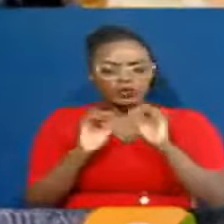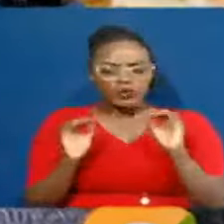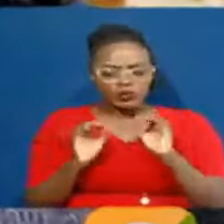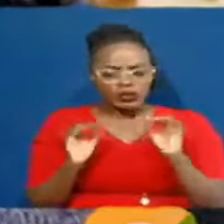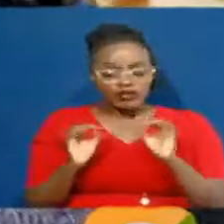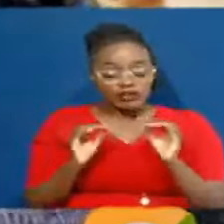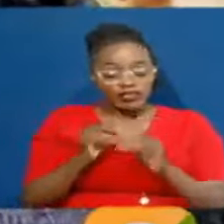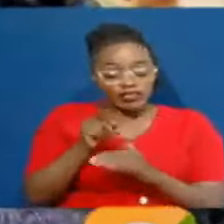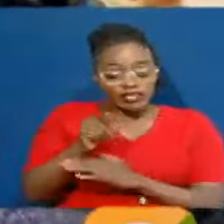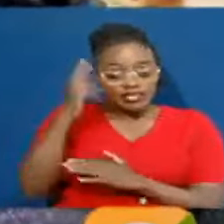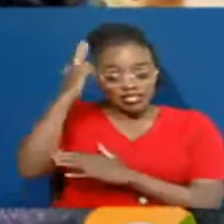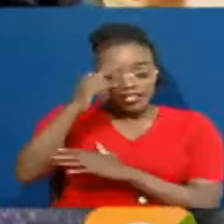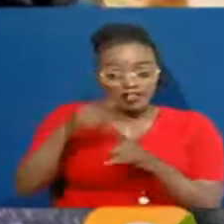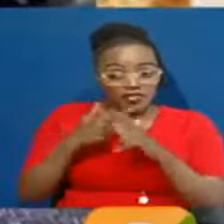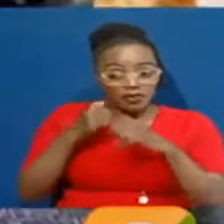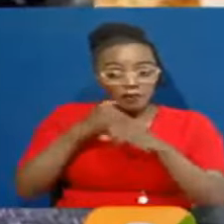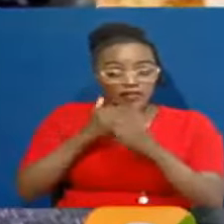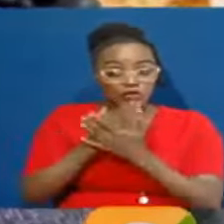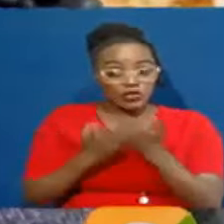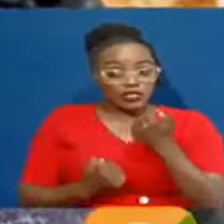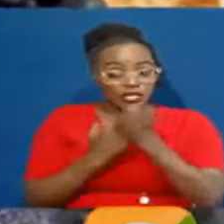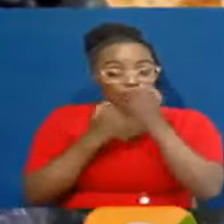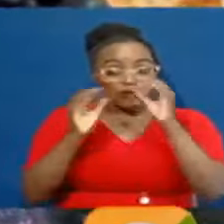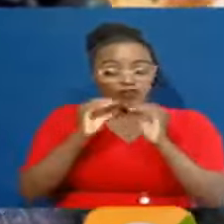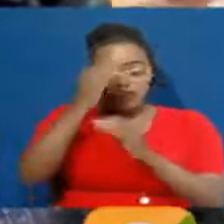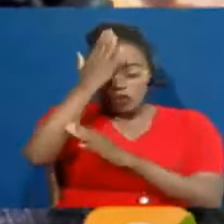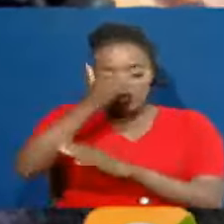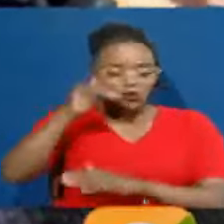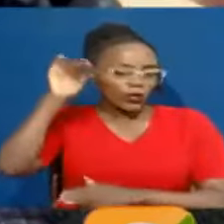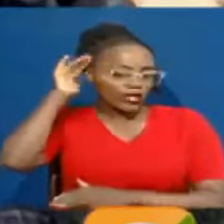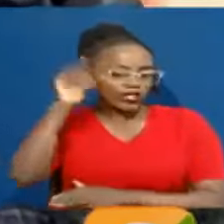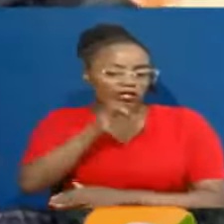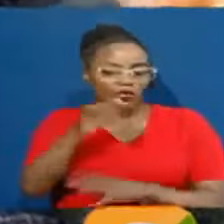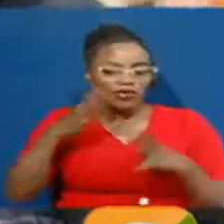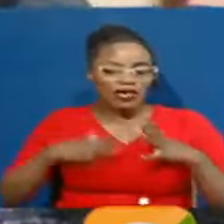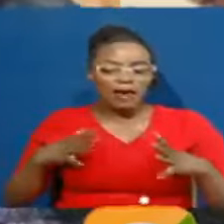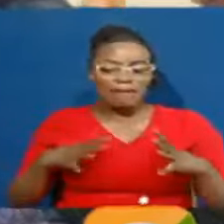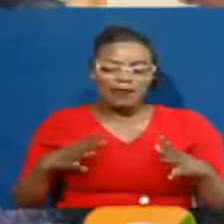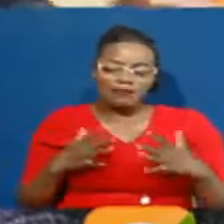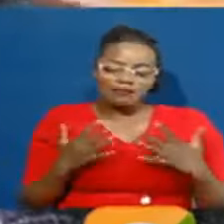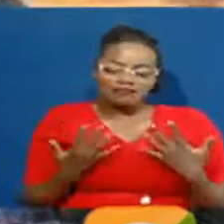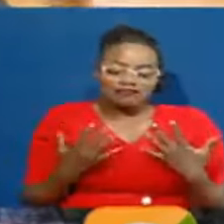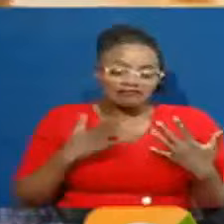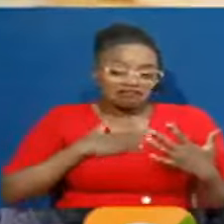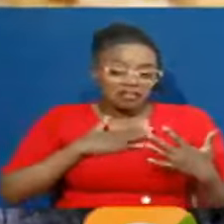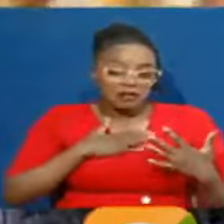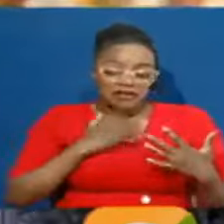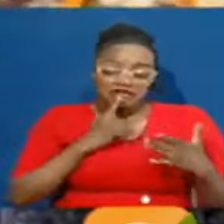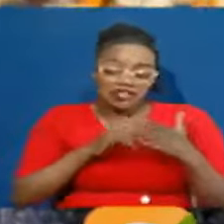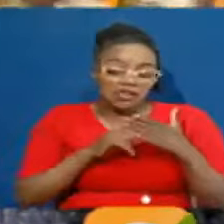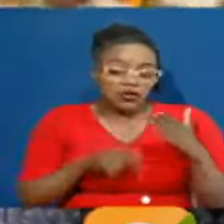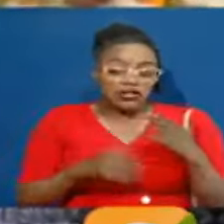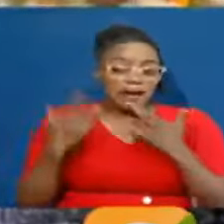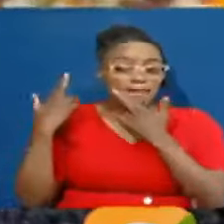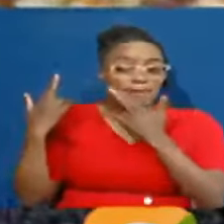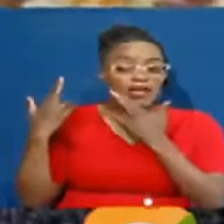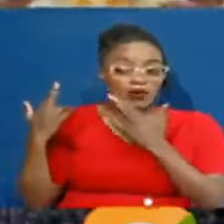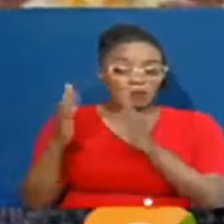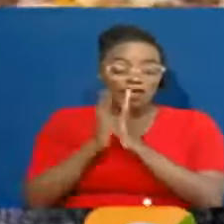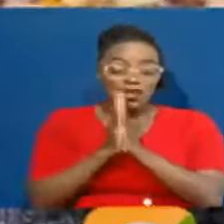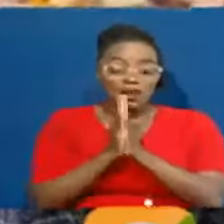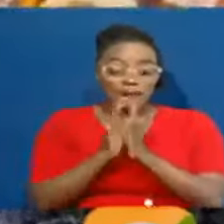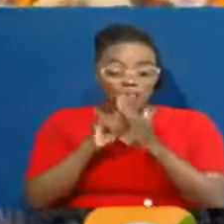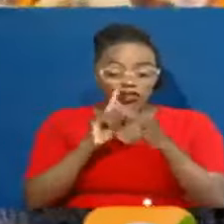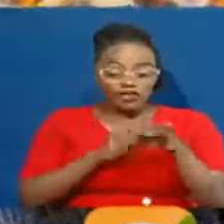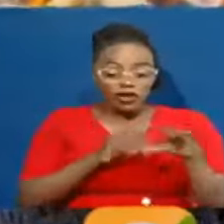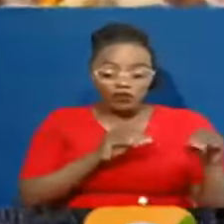and for that reason we ensured that we did not support the motion, because we had to listen to them. And mine again is to say that I hope and pray that